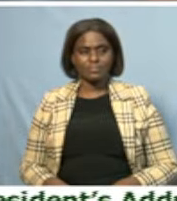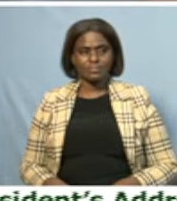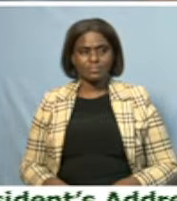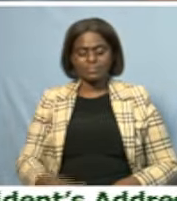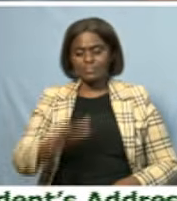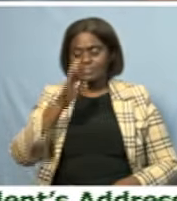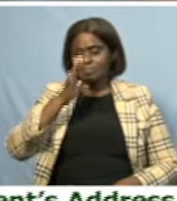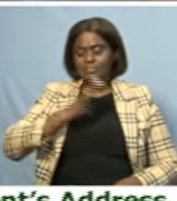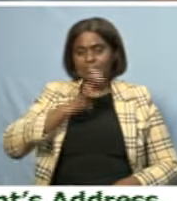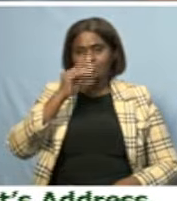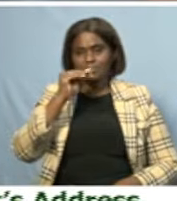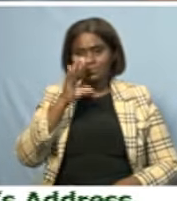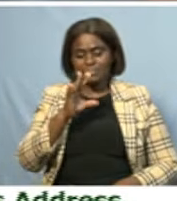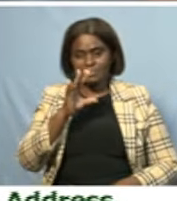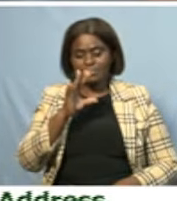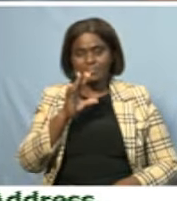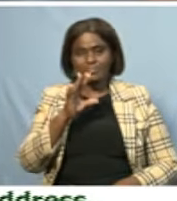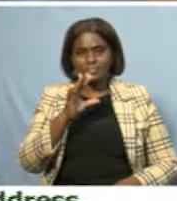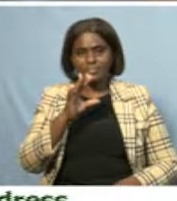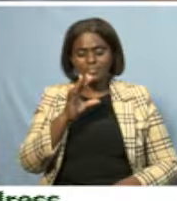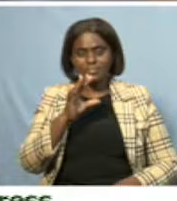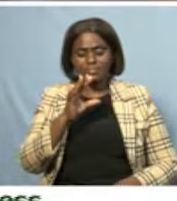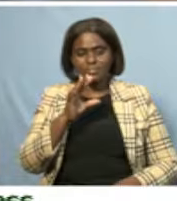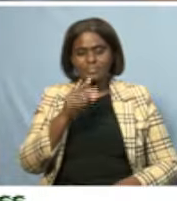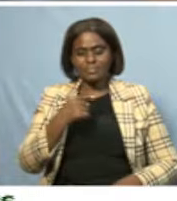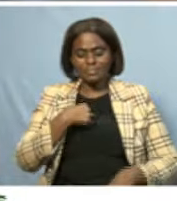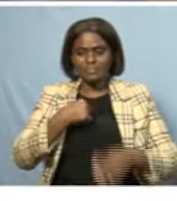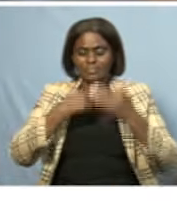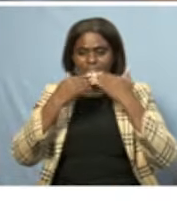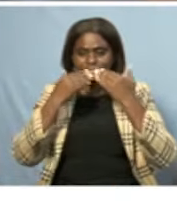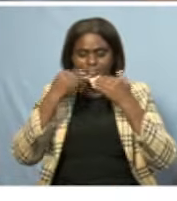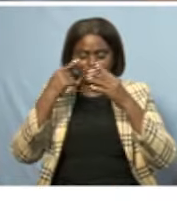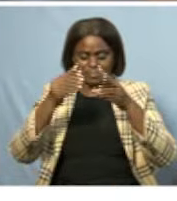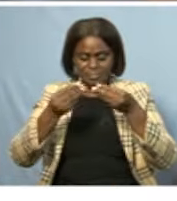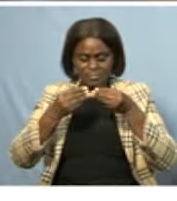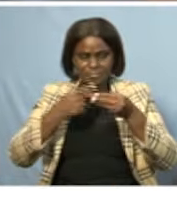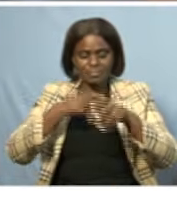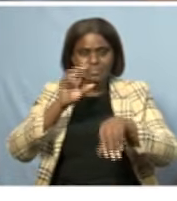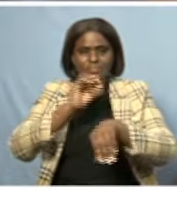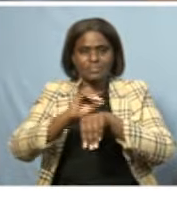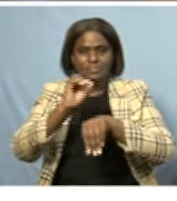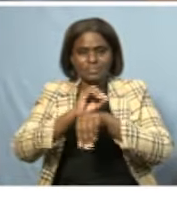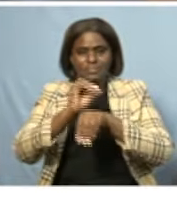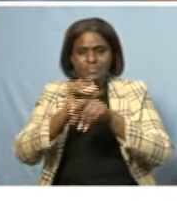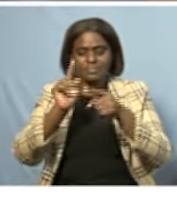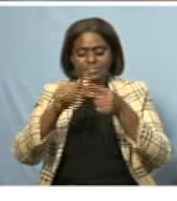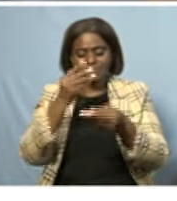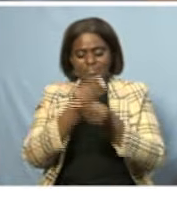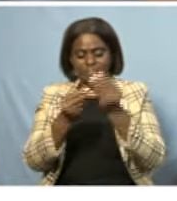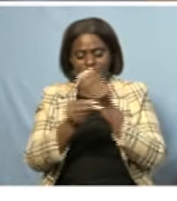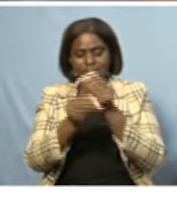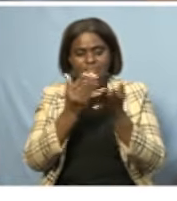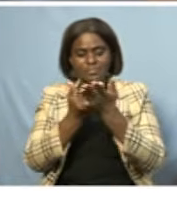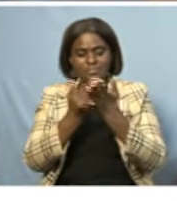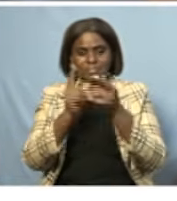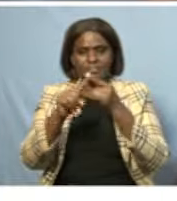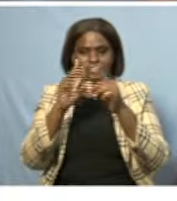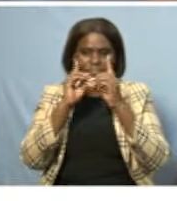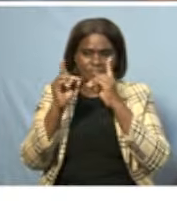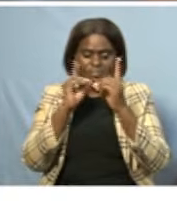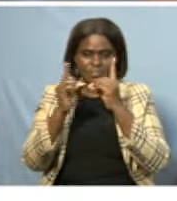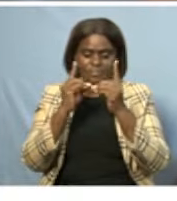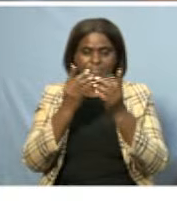Madam Speaker, I thank you for granting me this opportunity to contribute to the